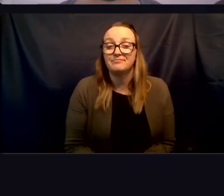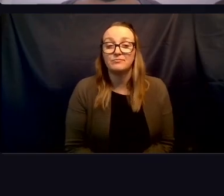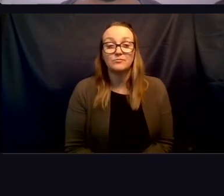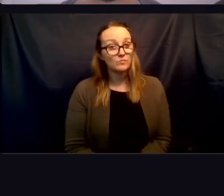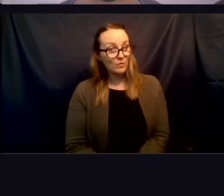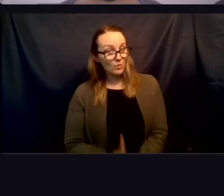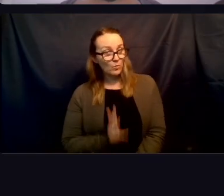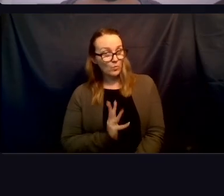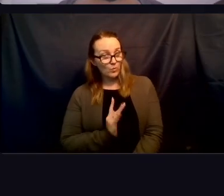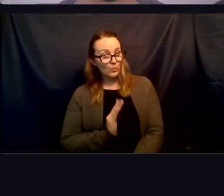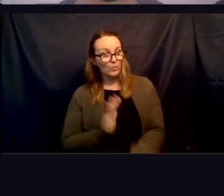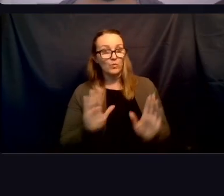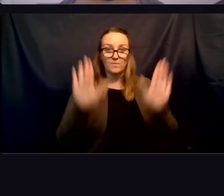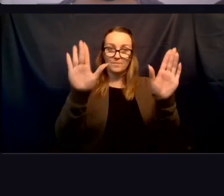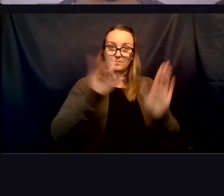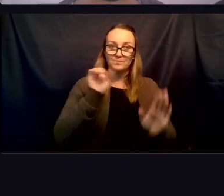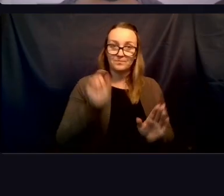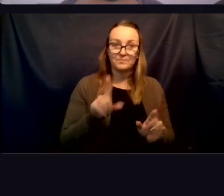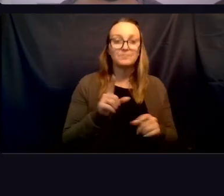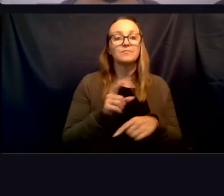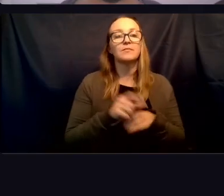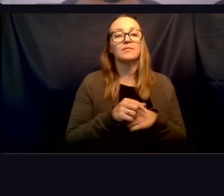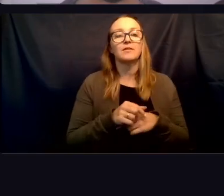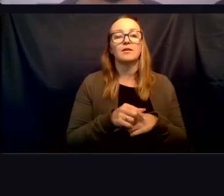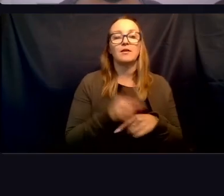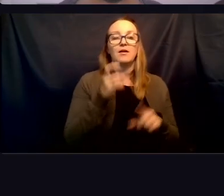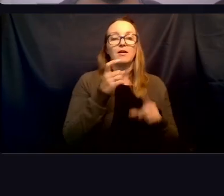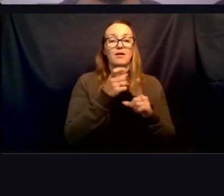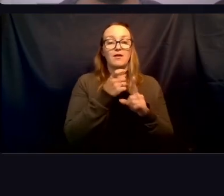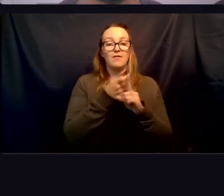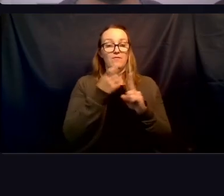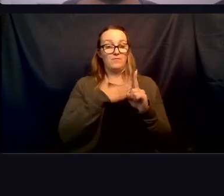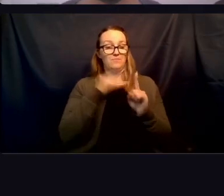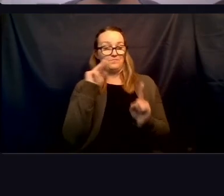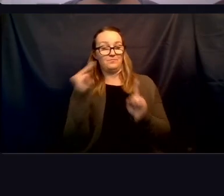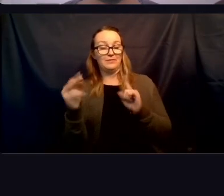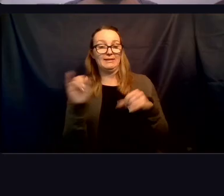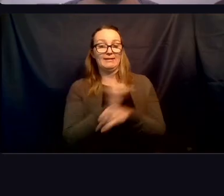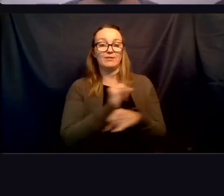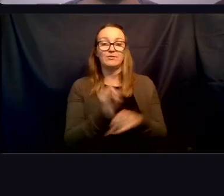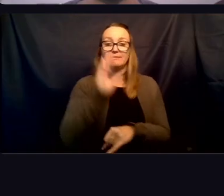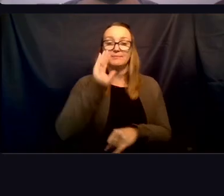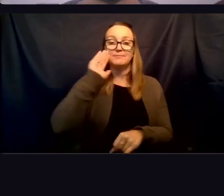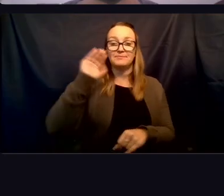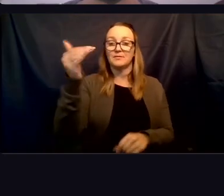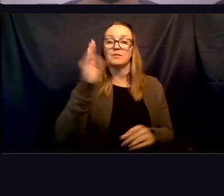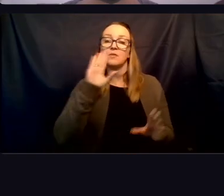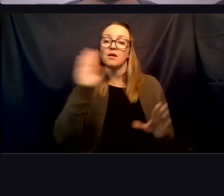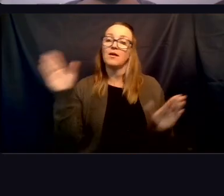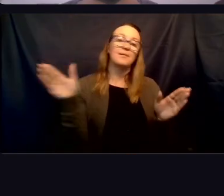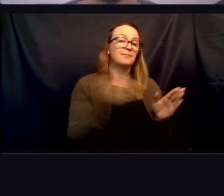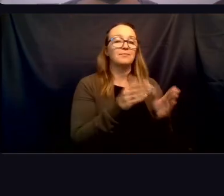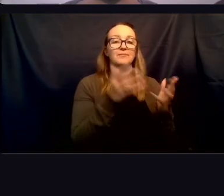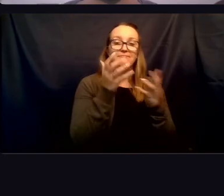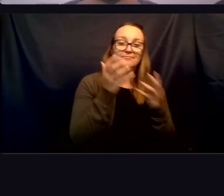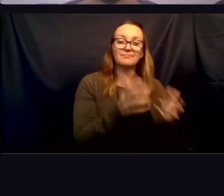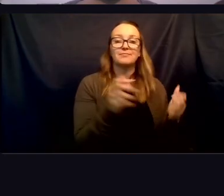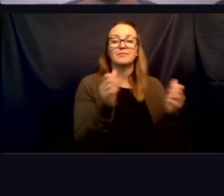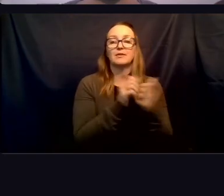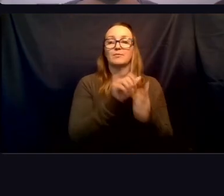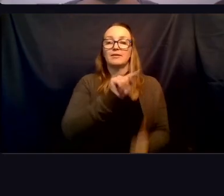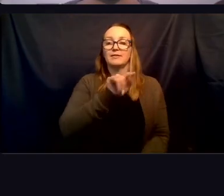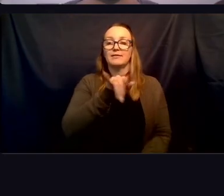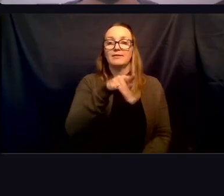Ooh, excellent question. From perspective, the industry appears to be moving heavily towards TypeScript. Do you have an opinion on whether